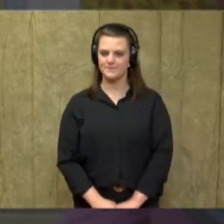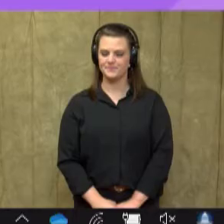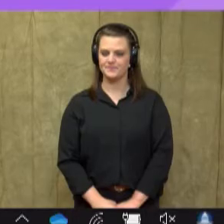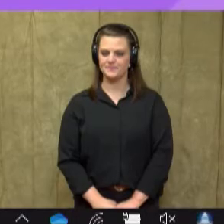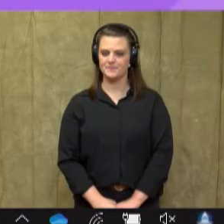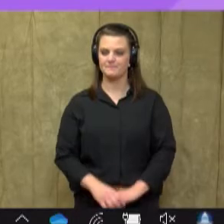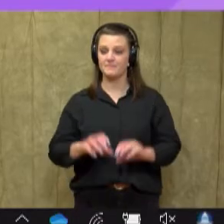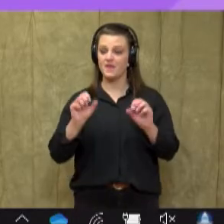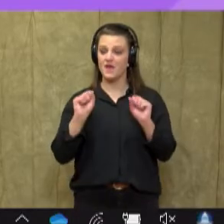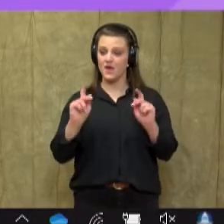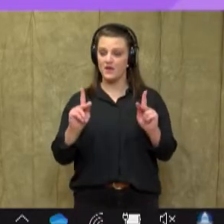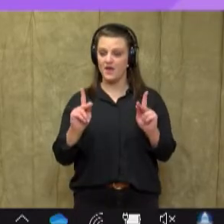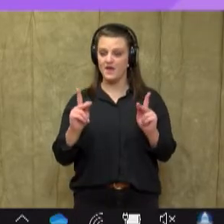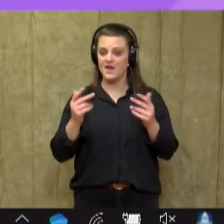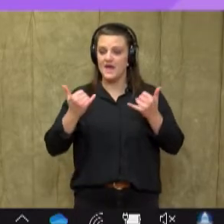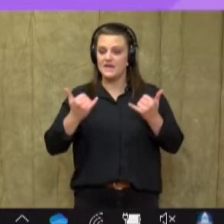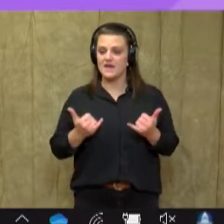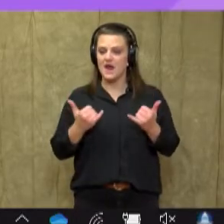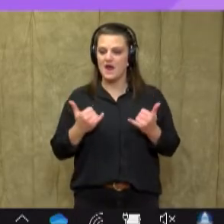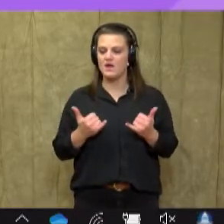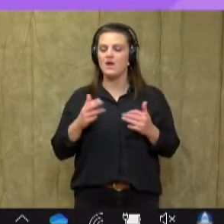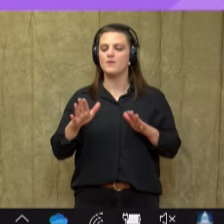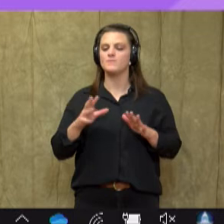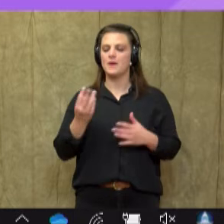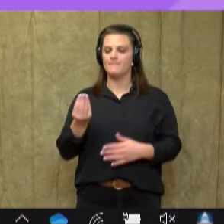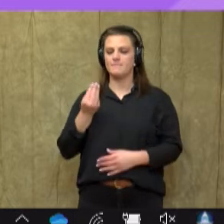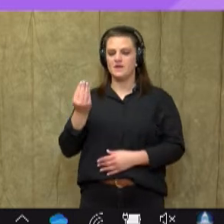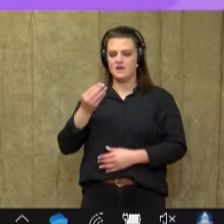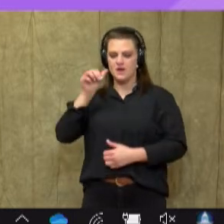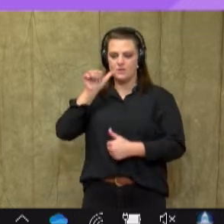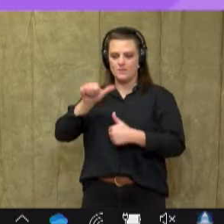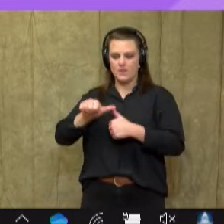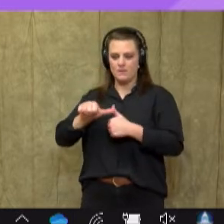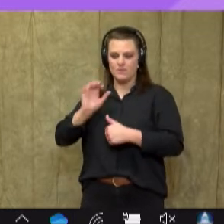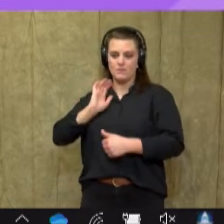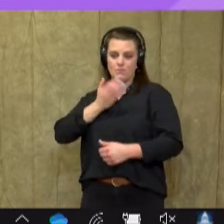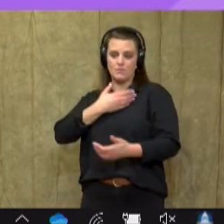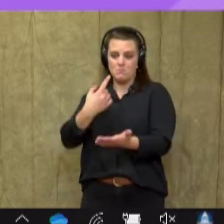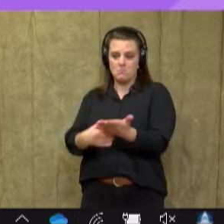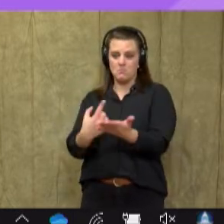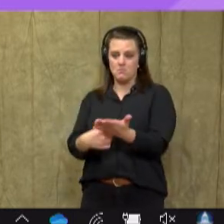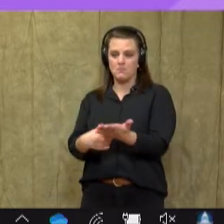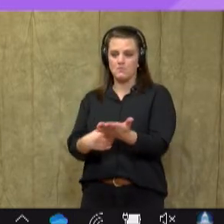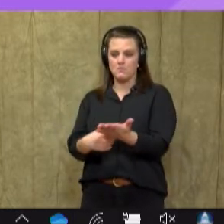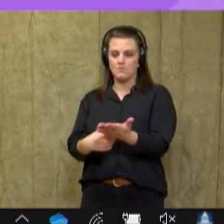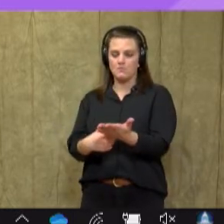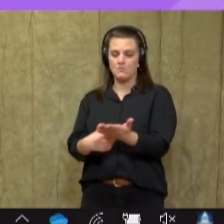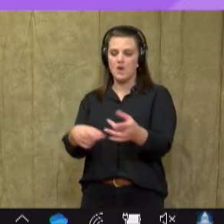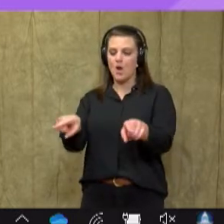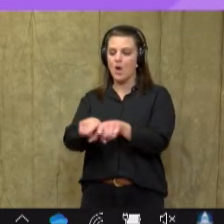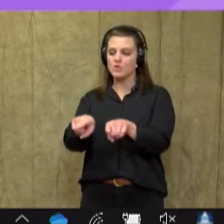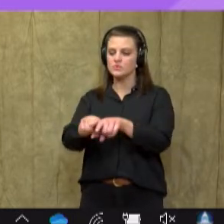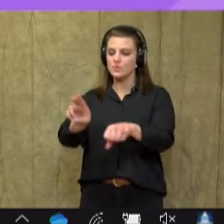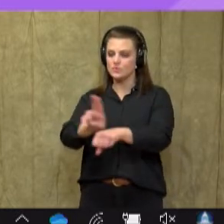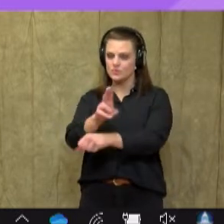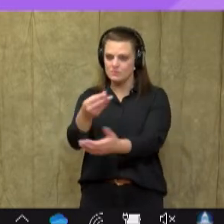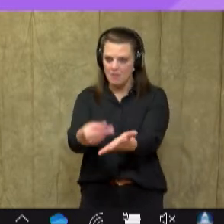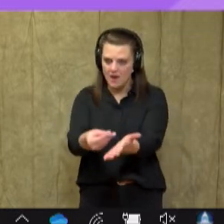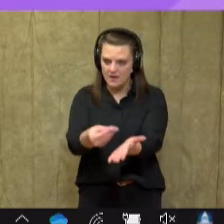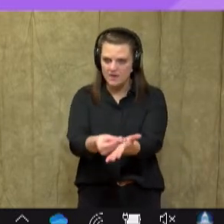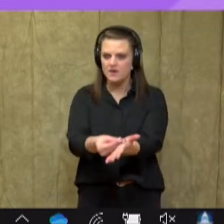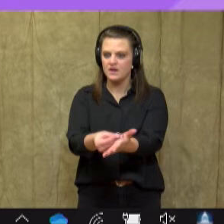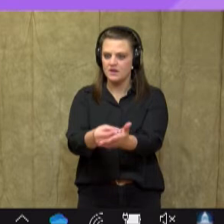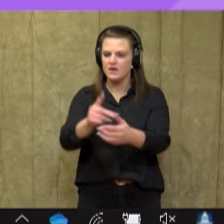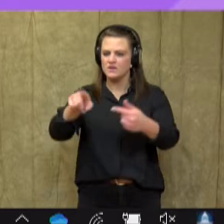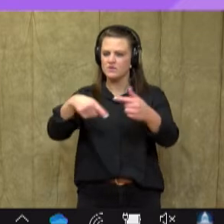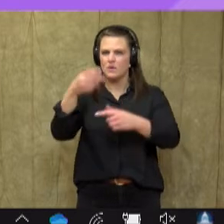All right. And remember on Monday when we talked about how we could also use money when we're